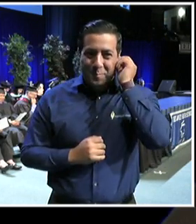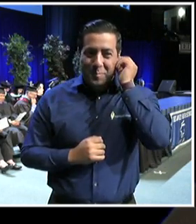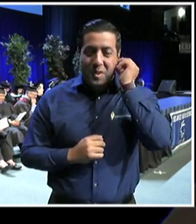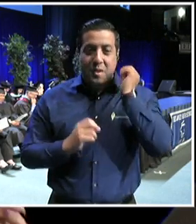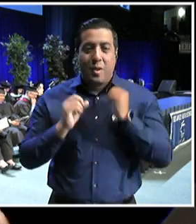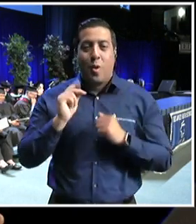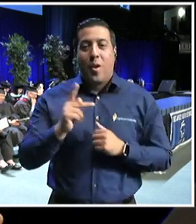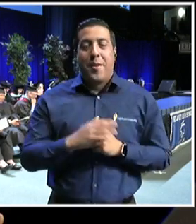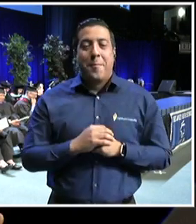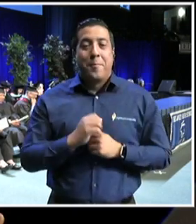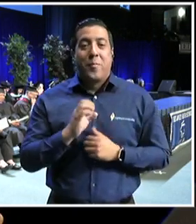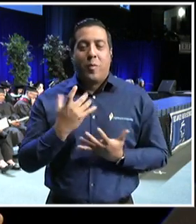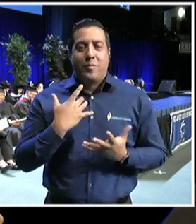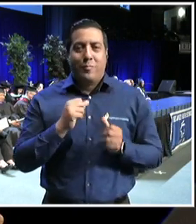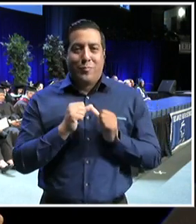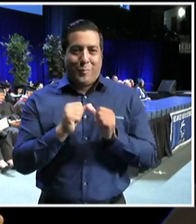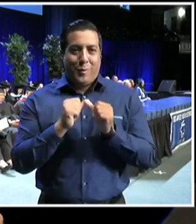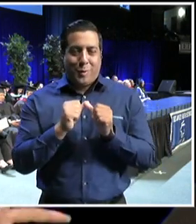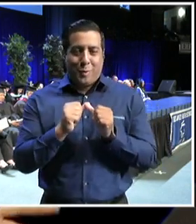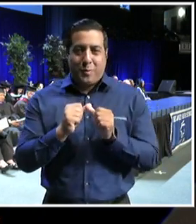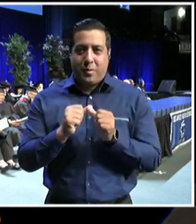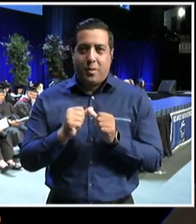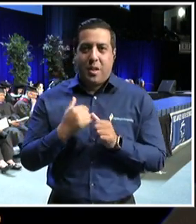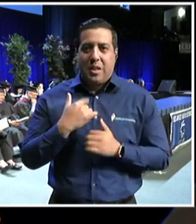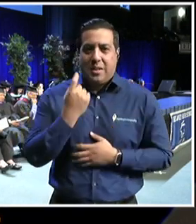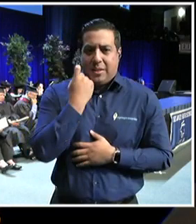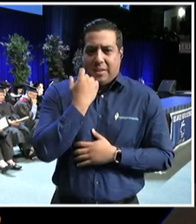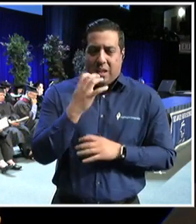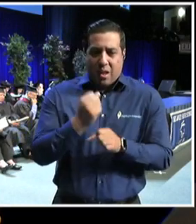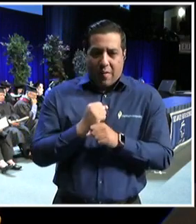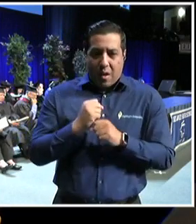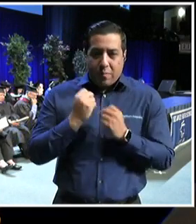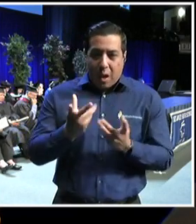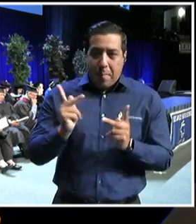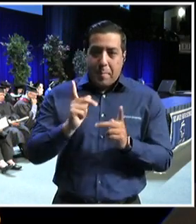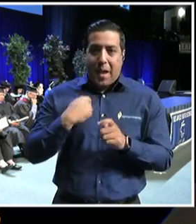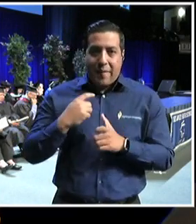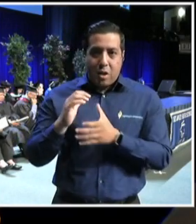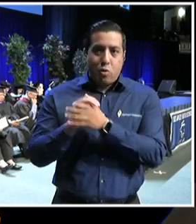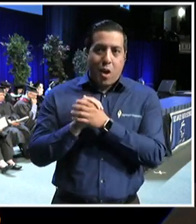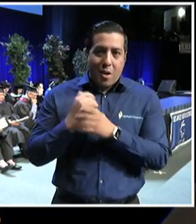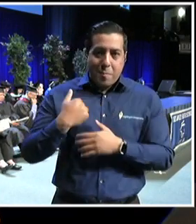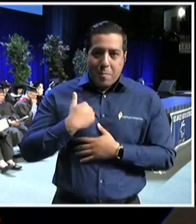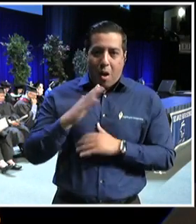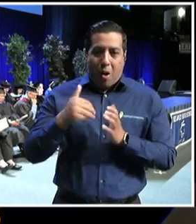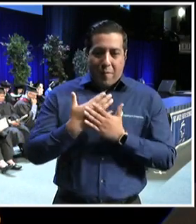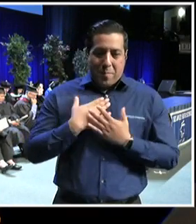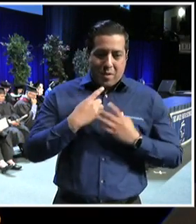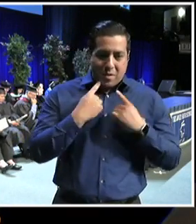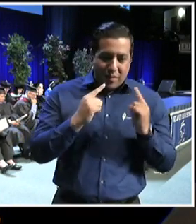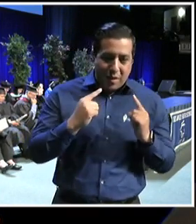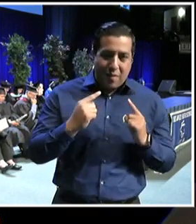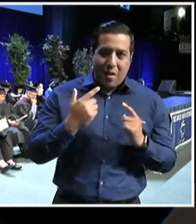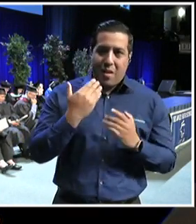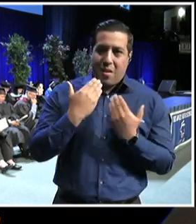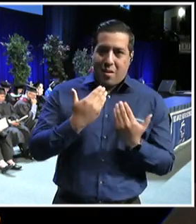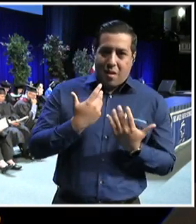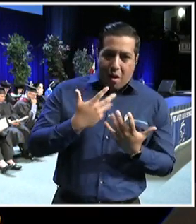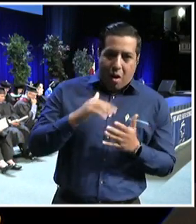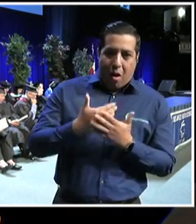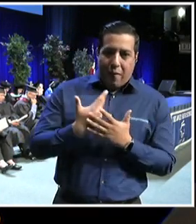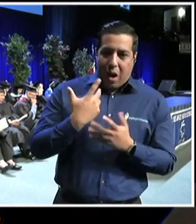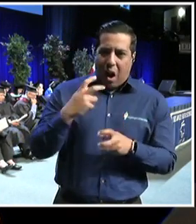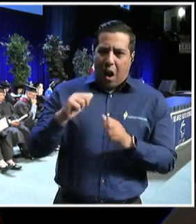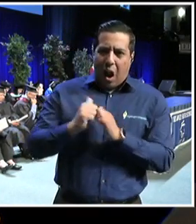Okay, so continuing. You know, recently I've gotten a lot of people congratulating me for my accomplishment and commending me on how hard I must